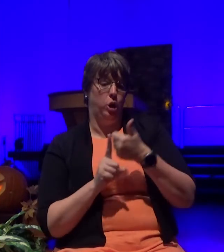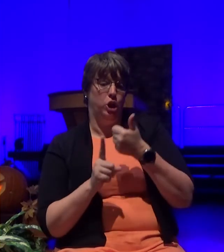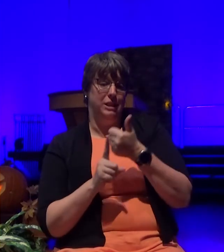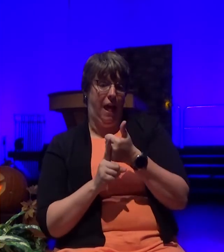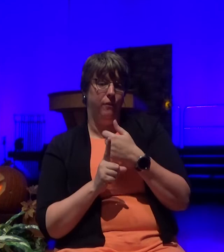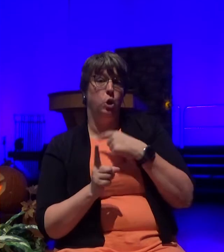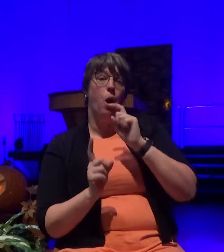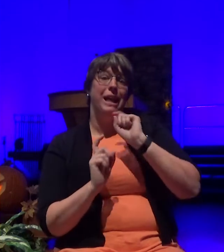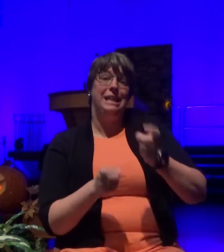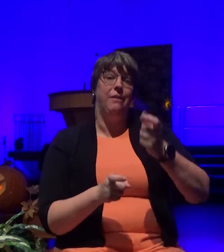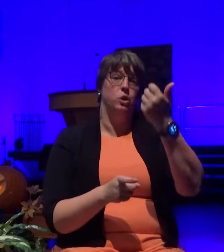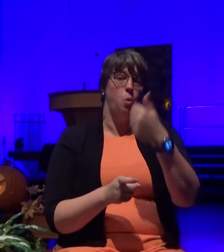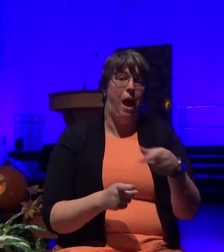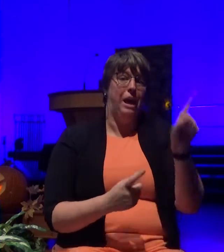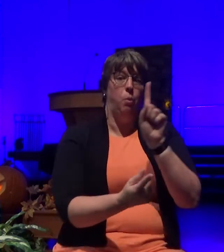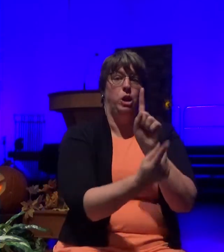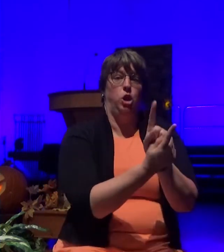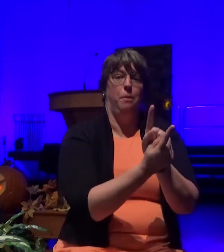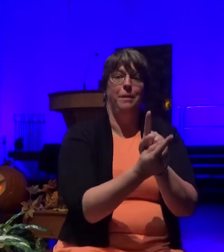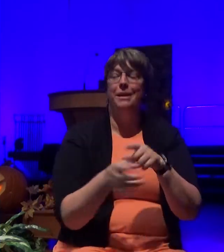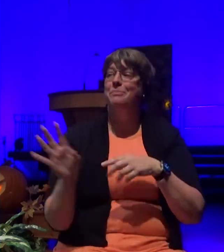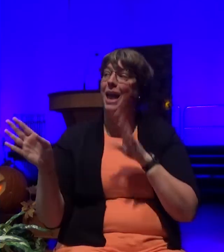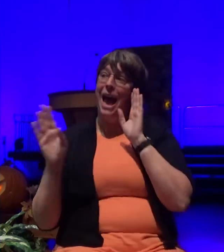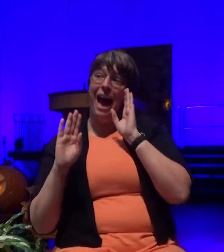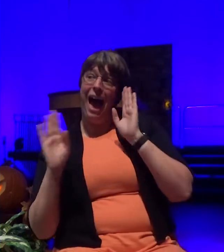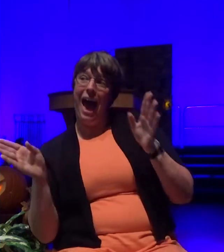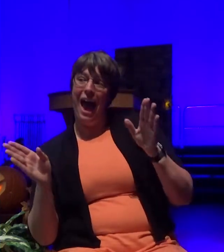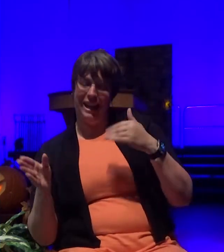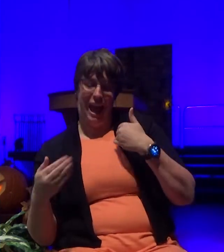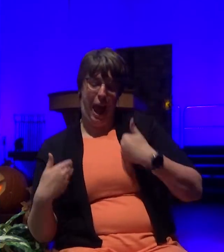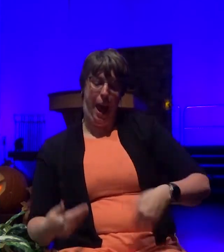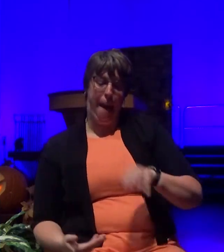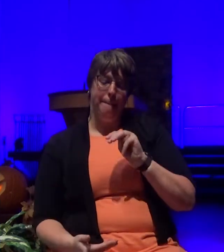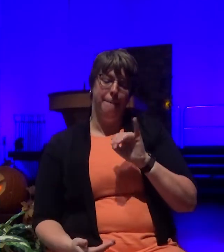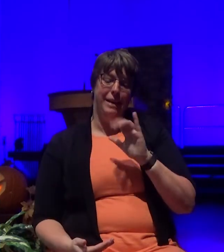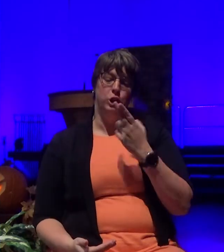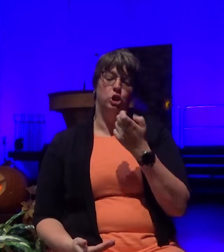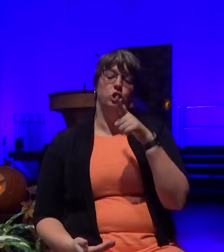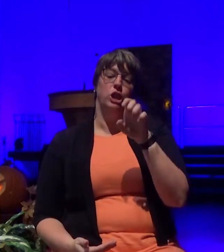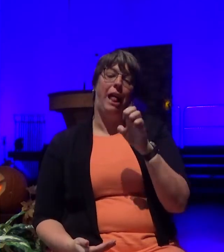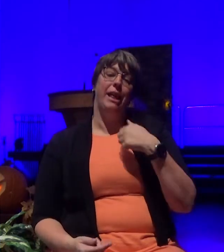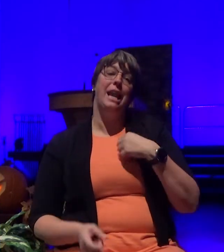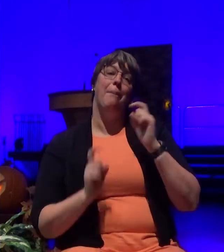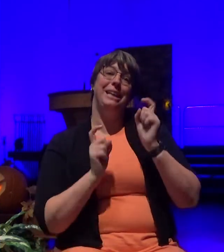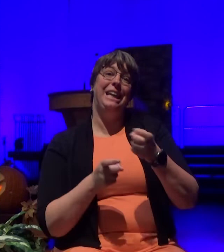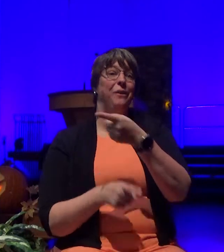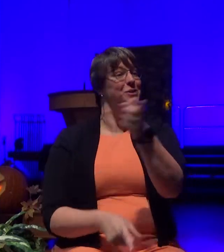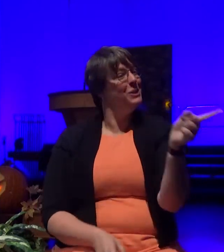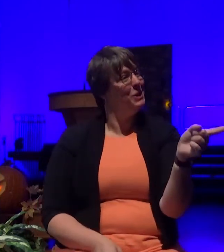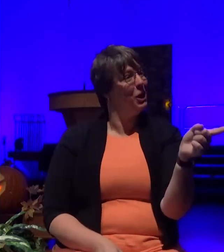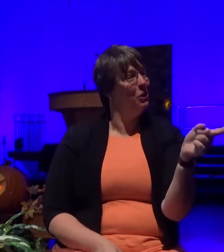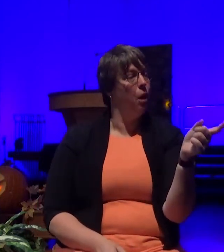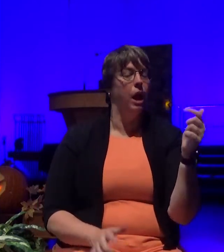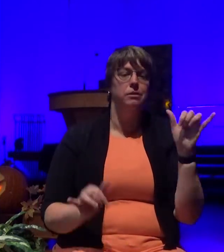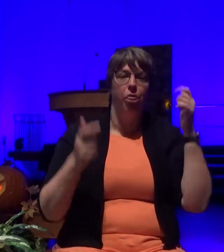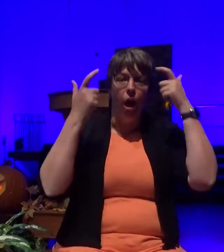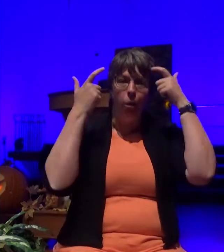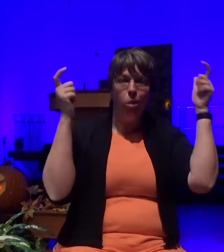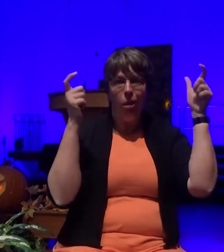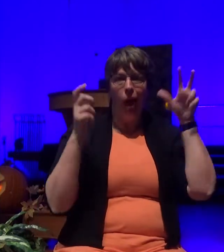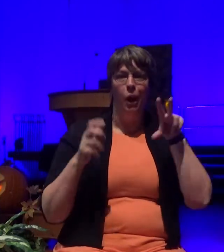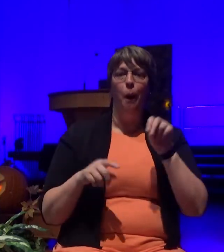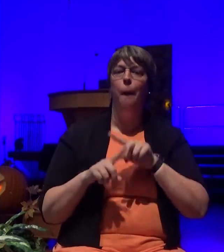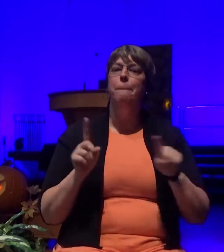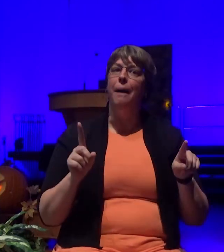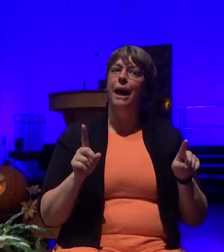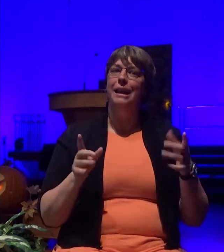is Michelle, and I'm a great gift to you today. You know, it's like that kind of arrogance, but it's kind of there. It's